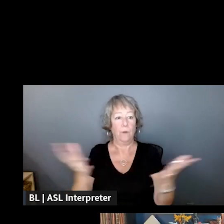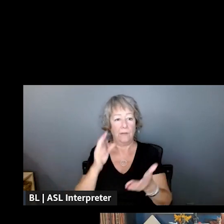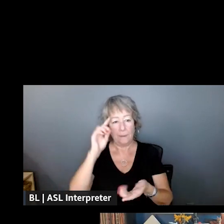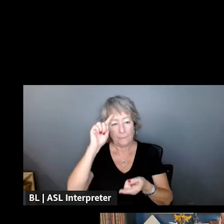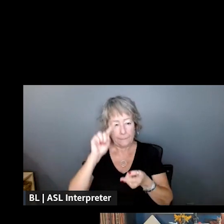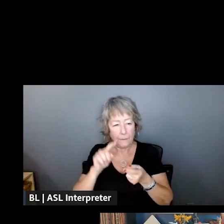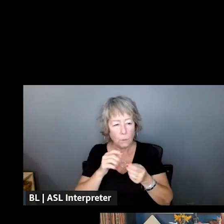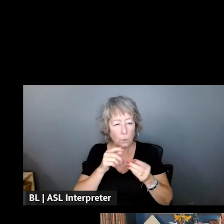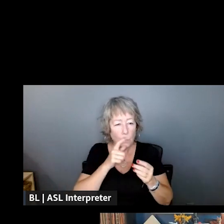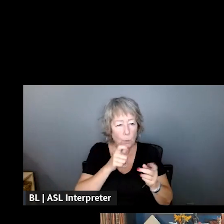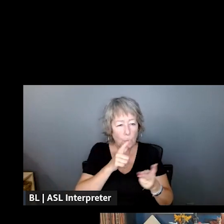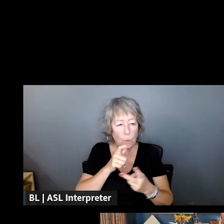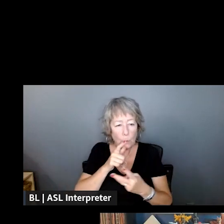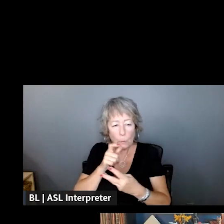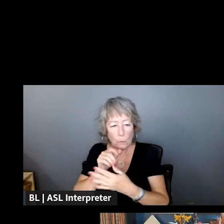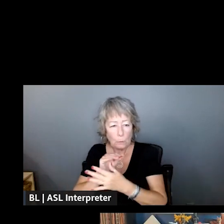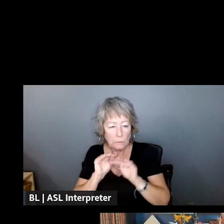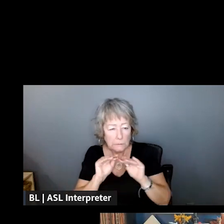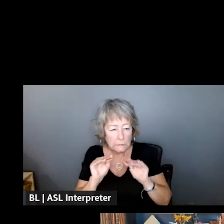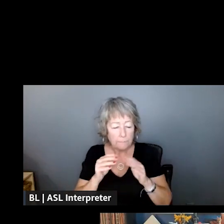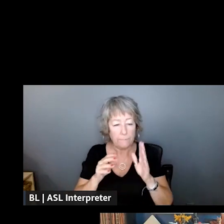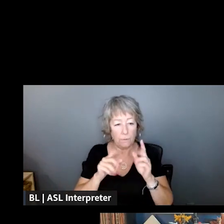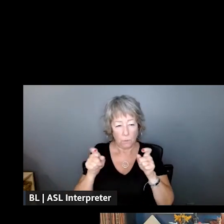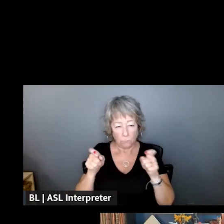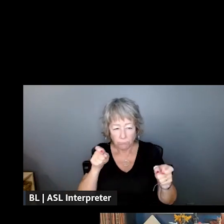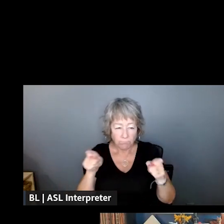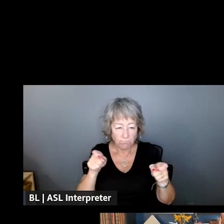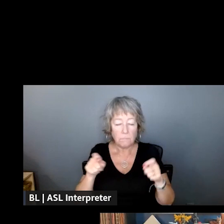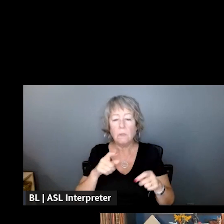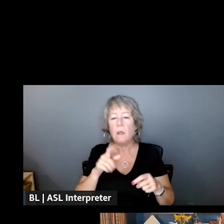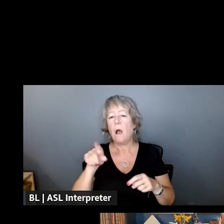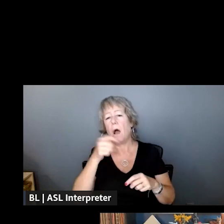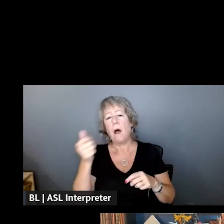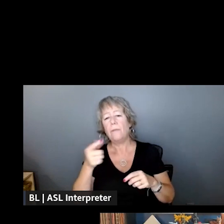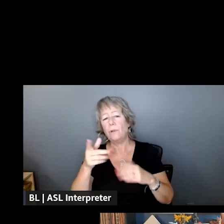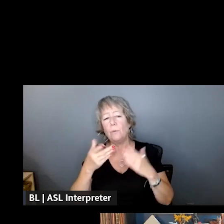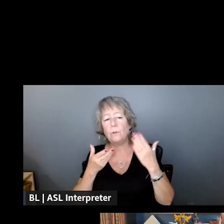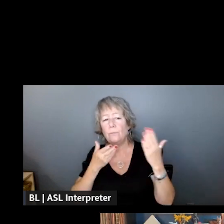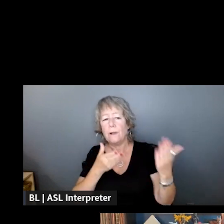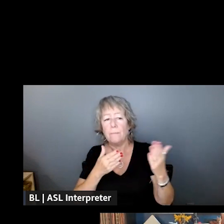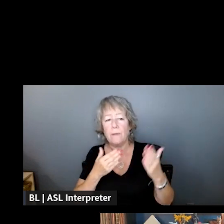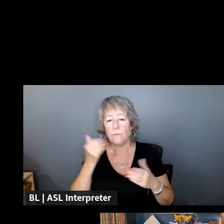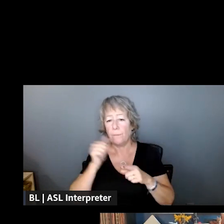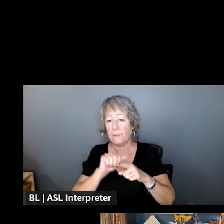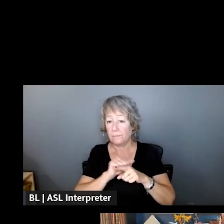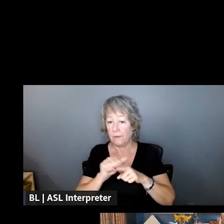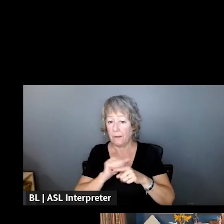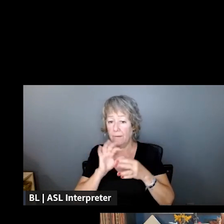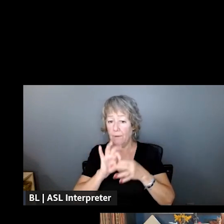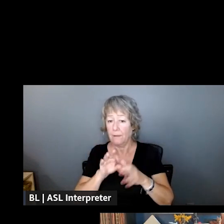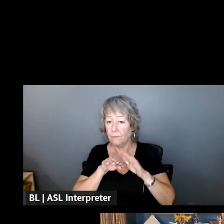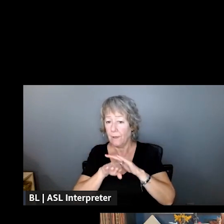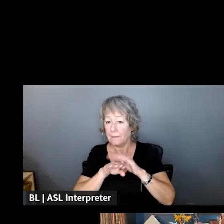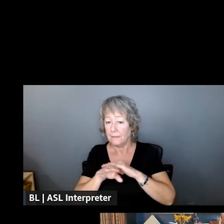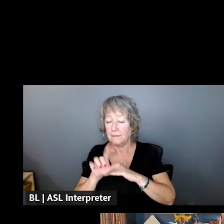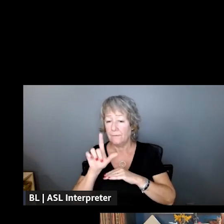any other best practices that are, you know, general that you could recommend to the audience that are new to working with data